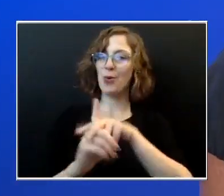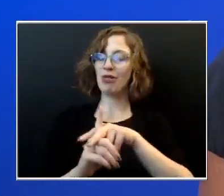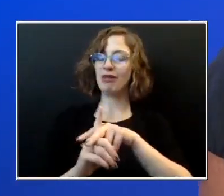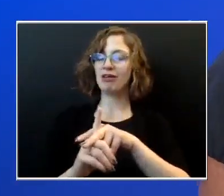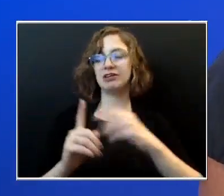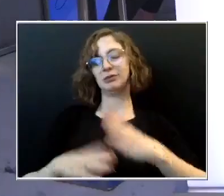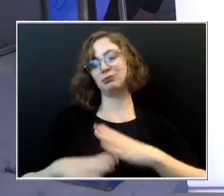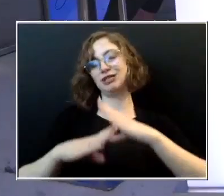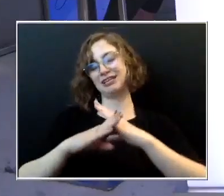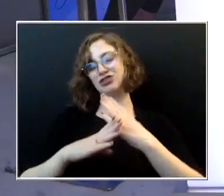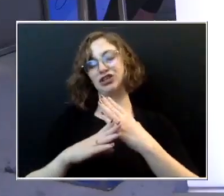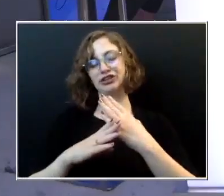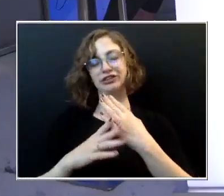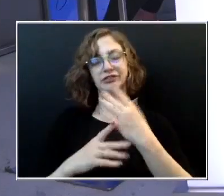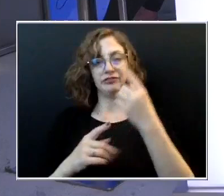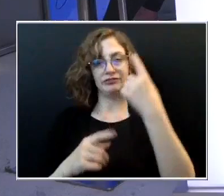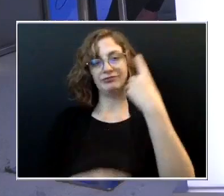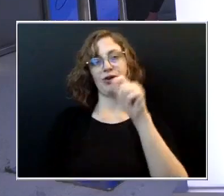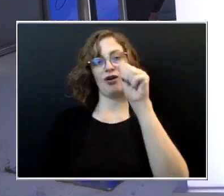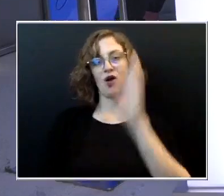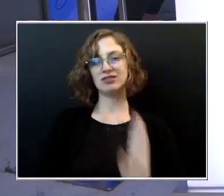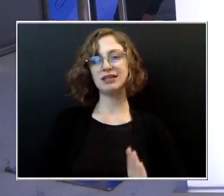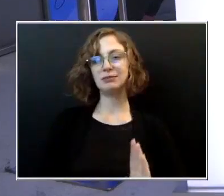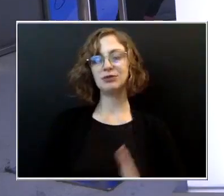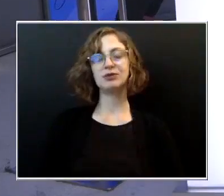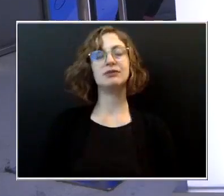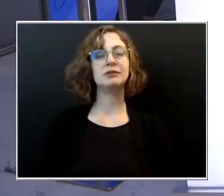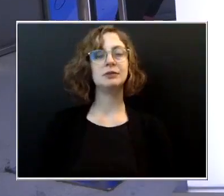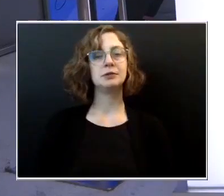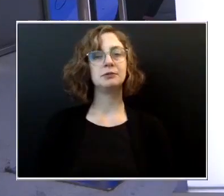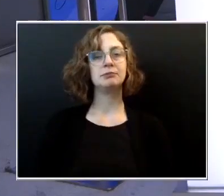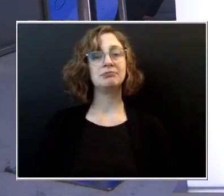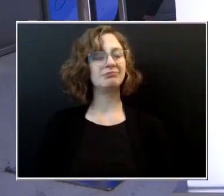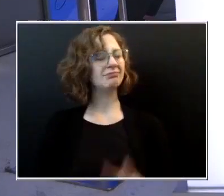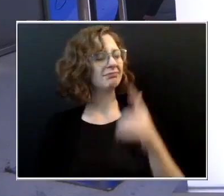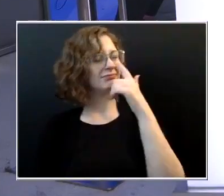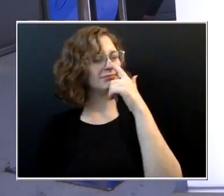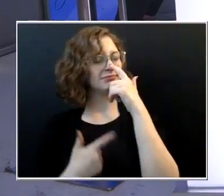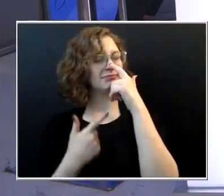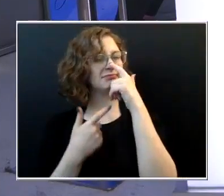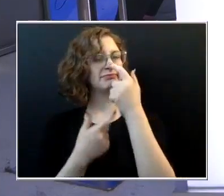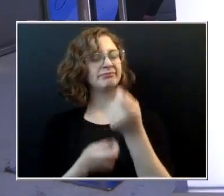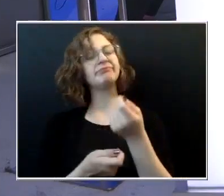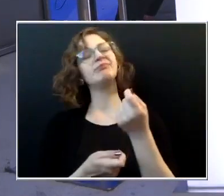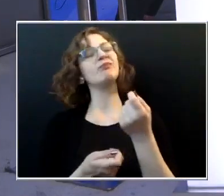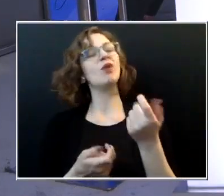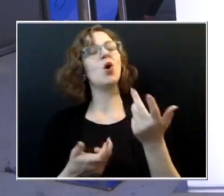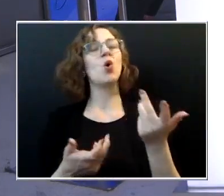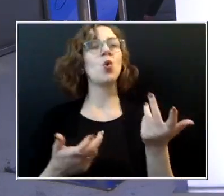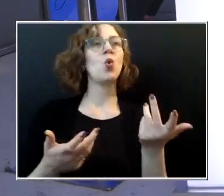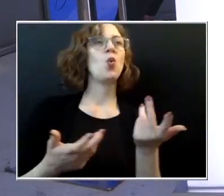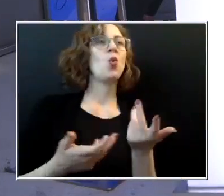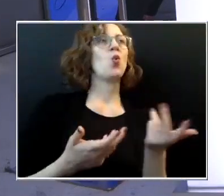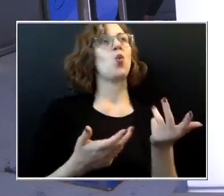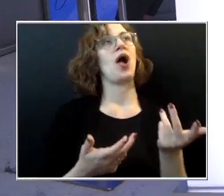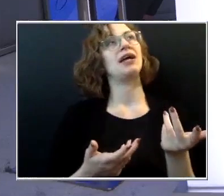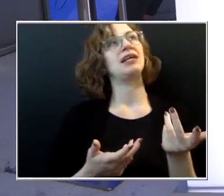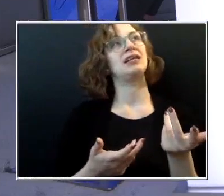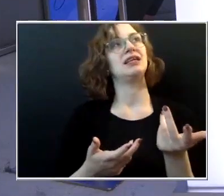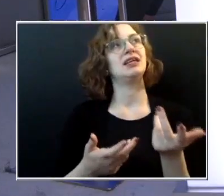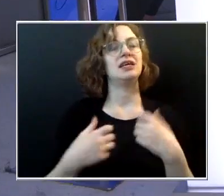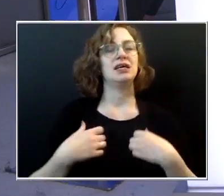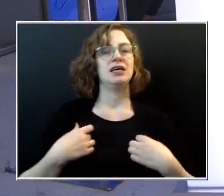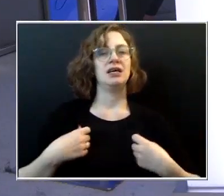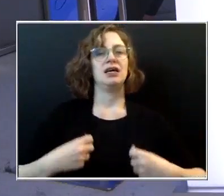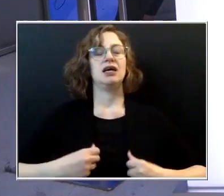Alzheimer's disease. It is kind of interesting. What's the mechanism, do you think, in their team? Any one of you, we'll start with you, Doctor.